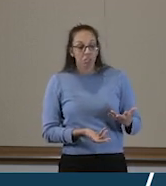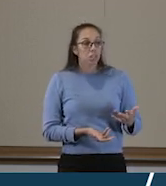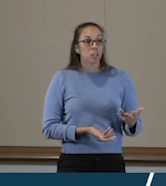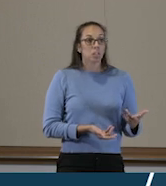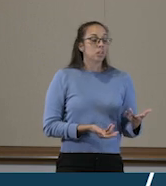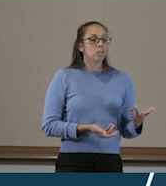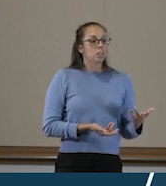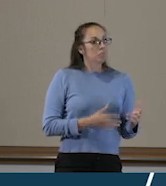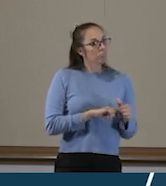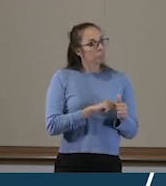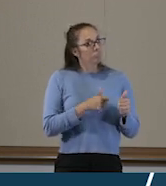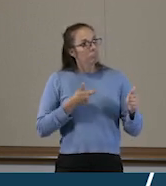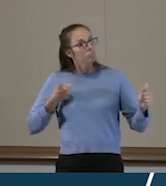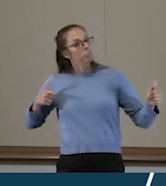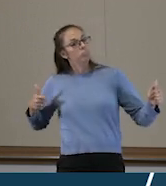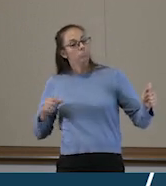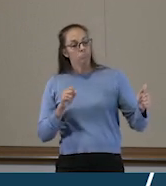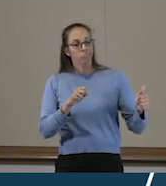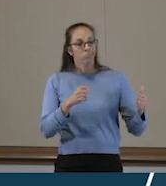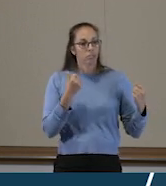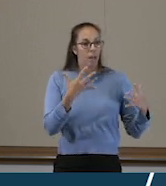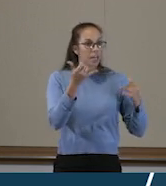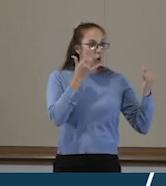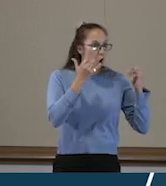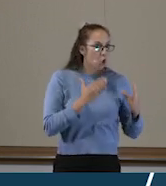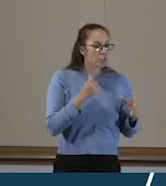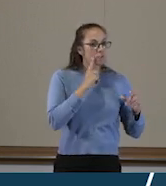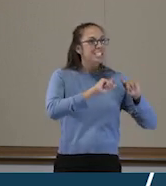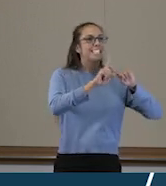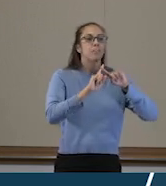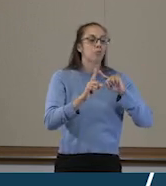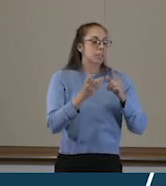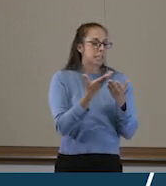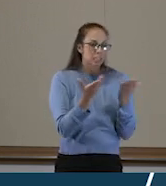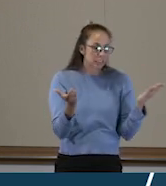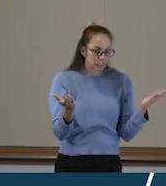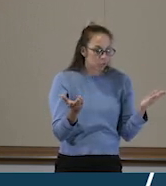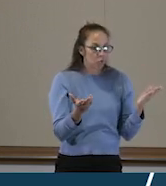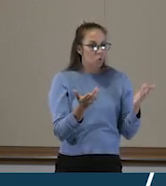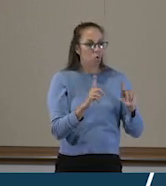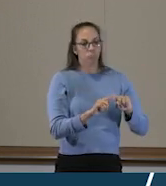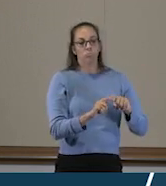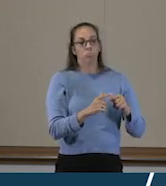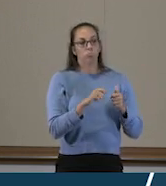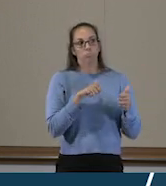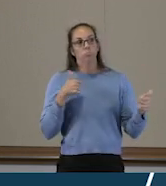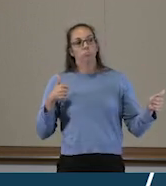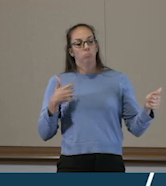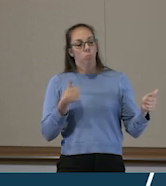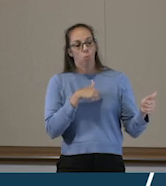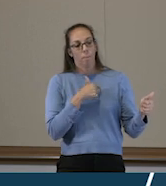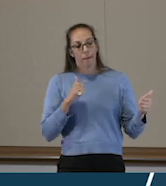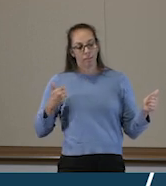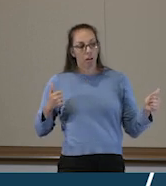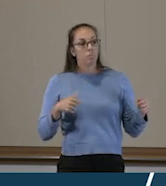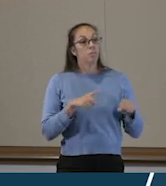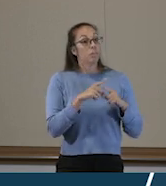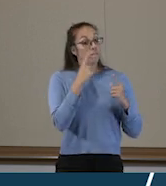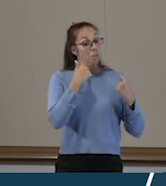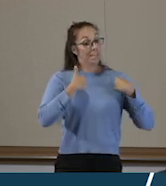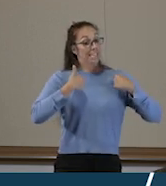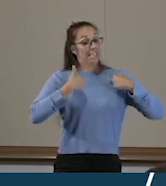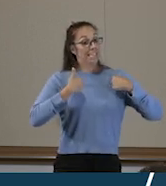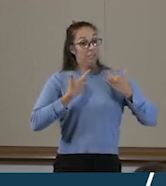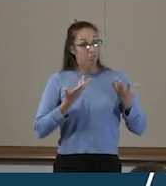really backlogged. We have a lot of callers for a lot of different things, and then from me, so we'll do